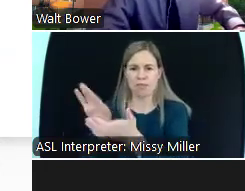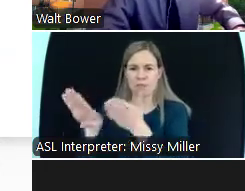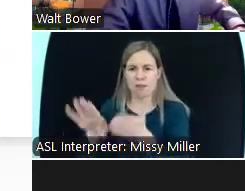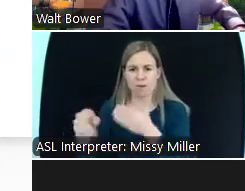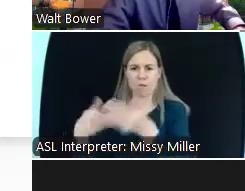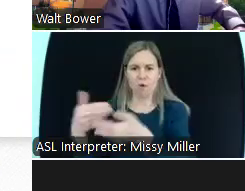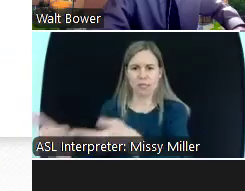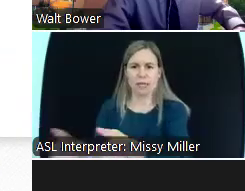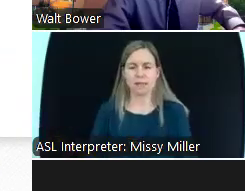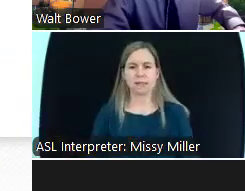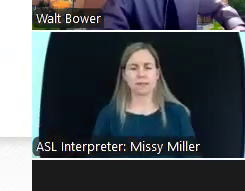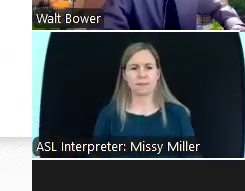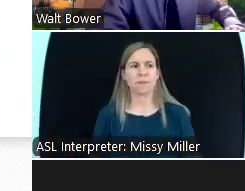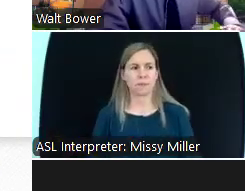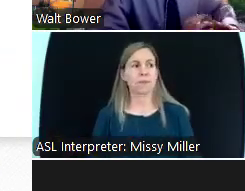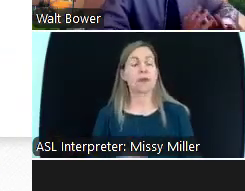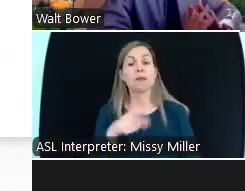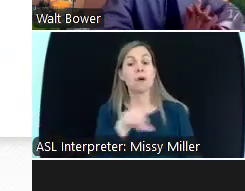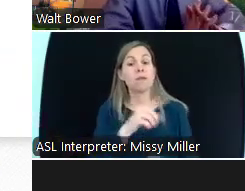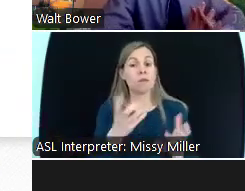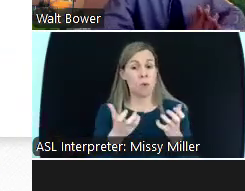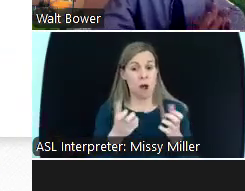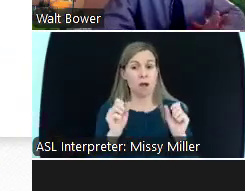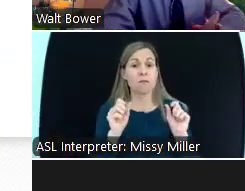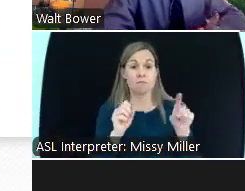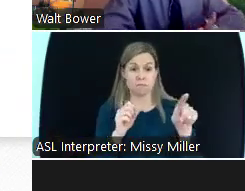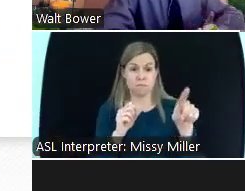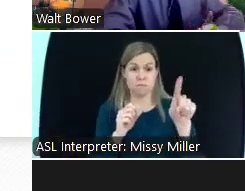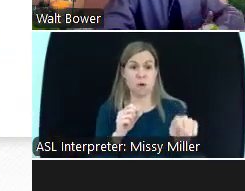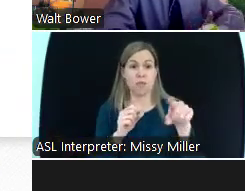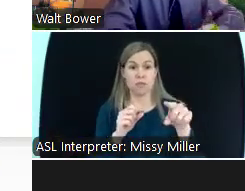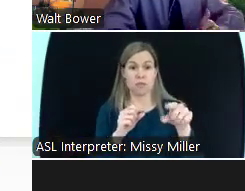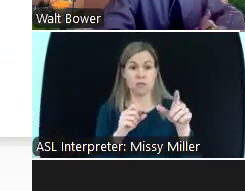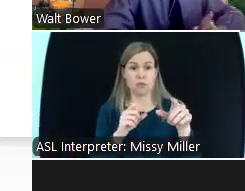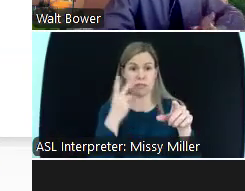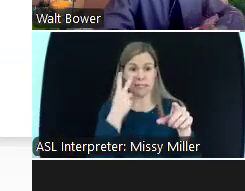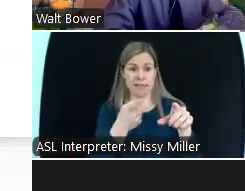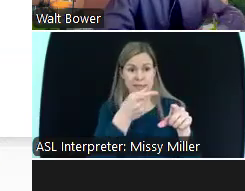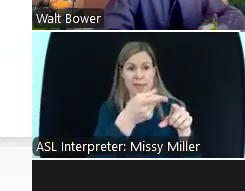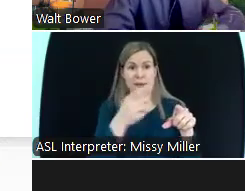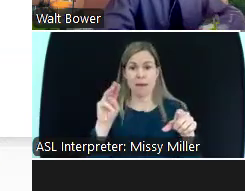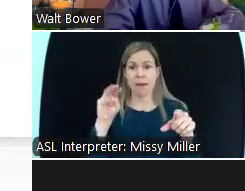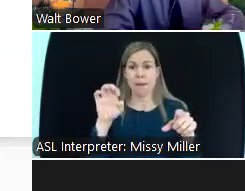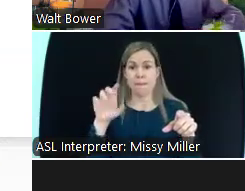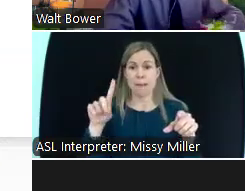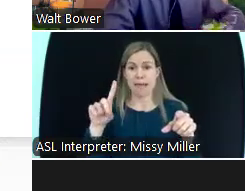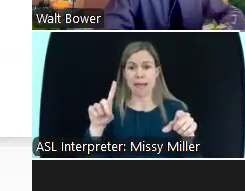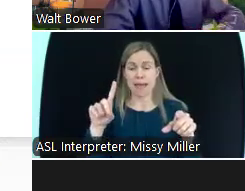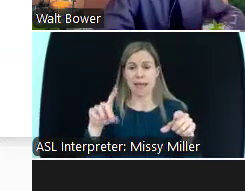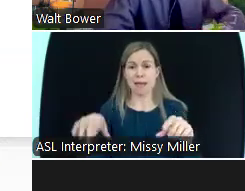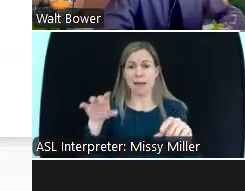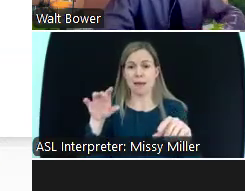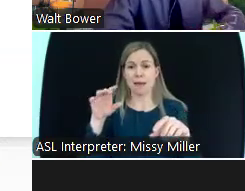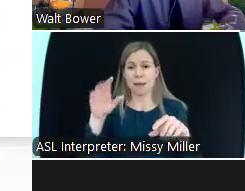if you want to, you can on the screen here, the Medicaid public comment at ky.gov. You